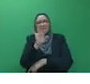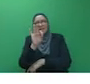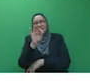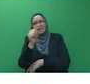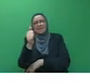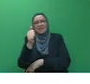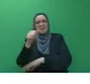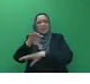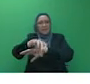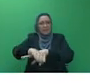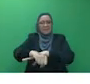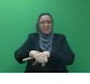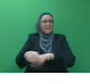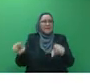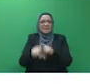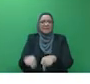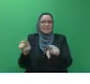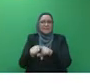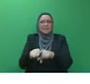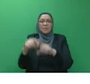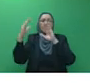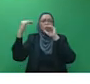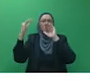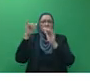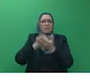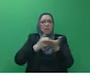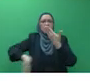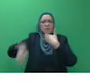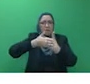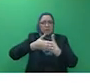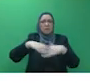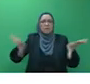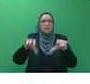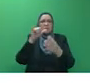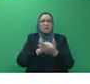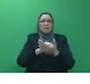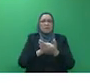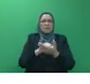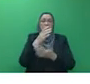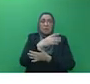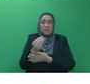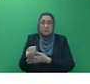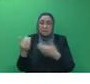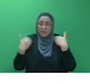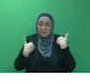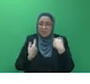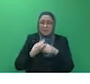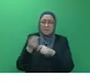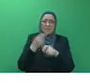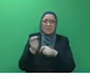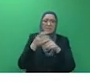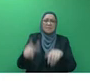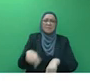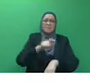so i can i can do things there having comedy uh at like uh 3 pm 4 pm 5 pm was